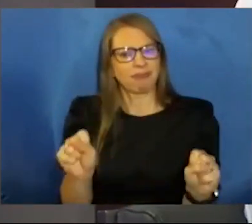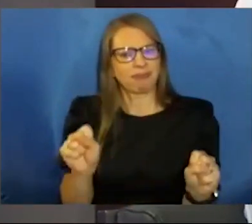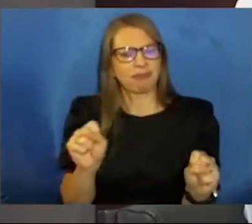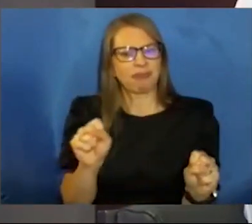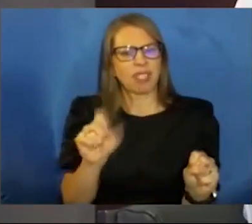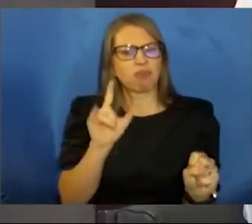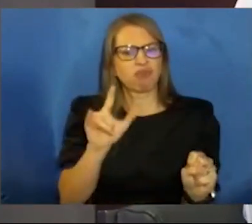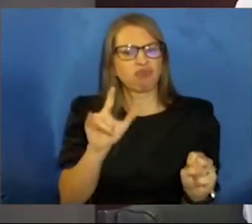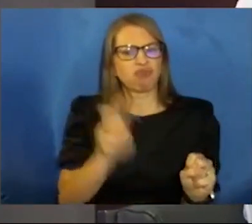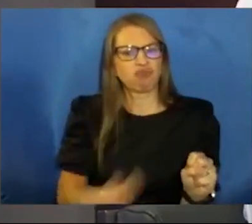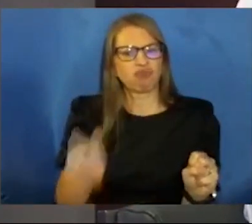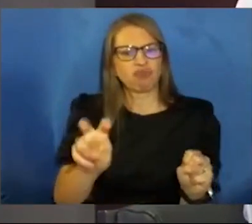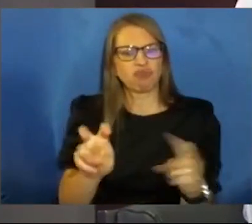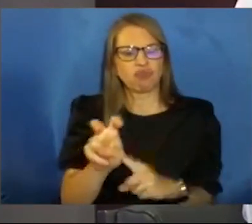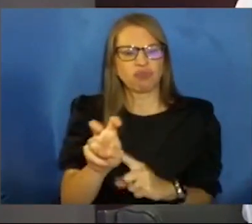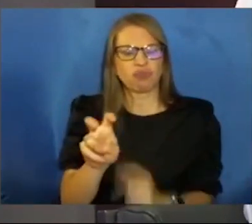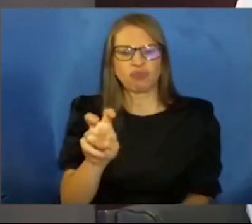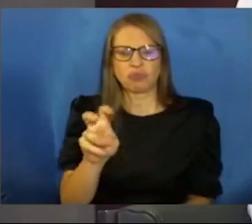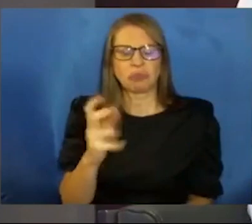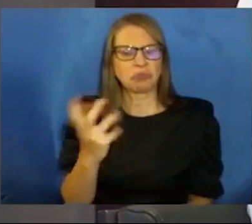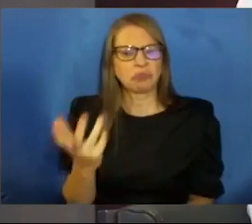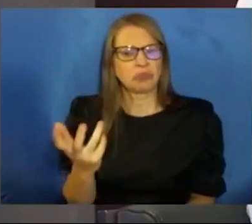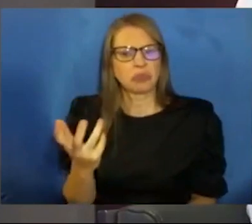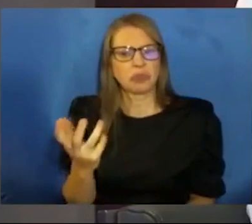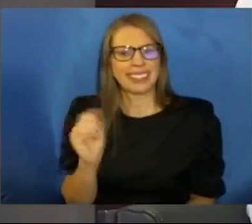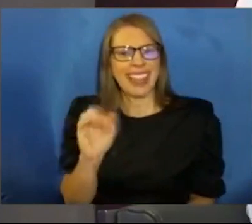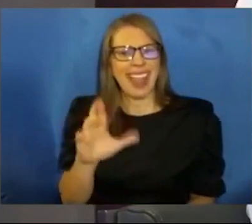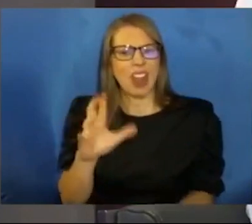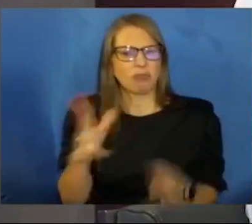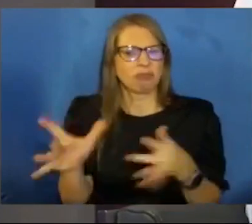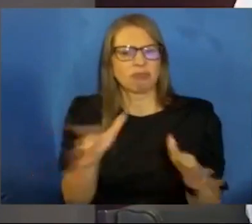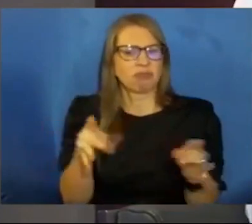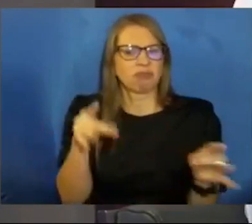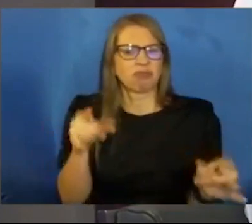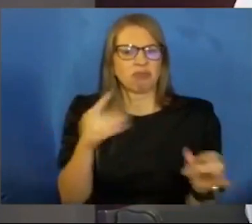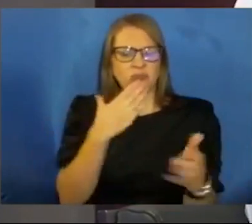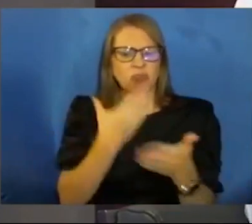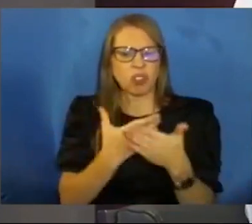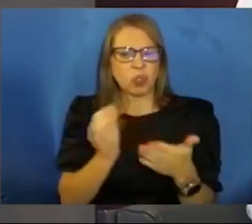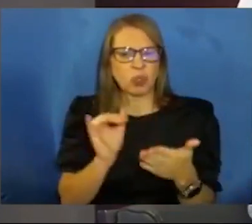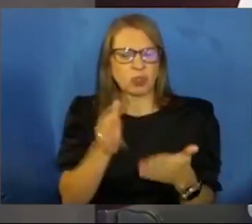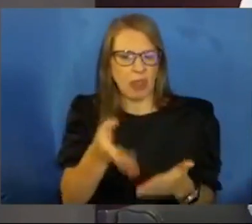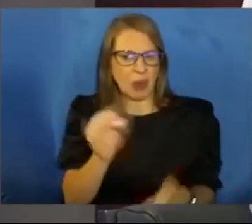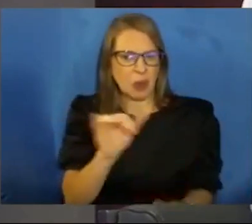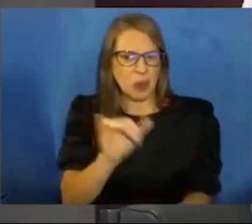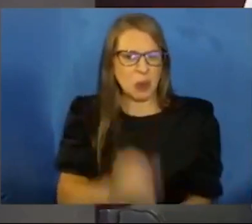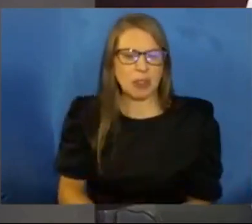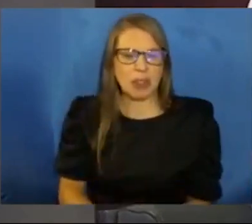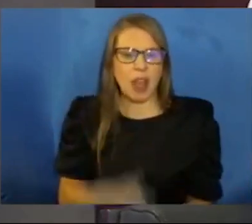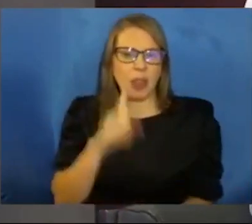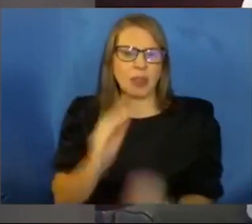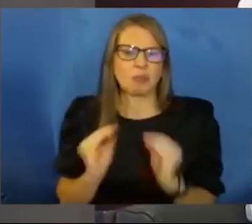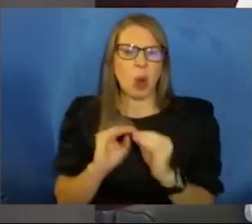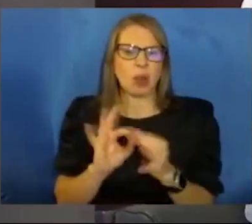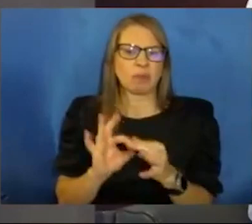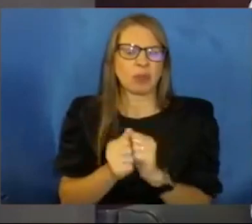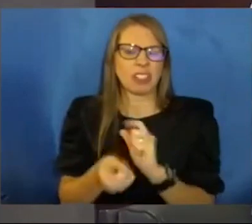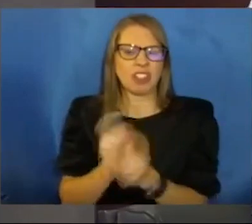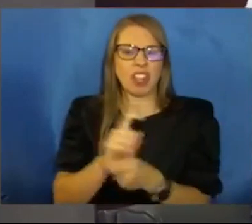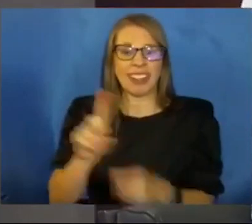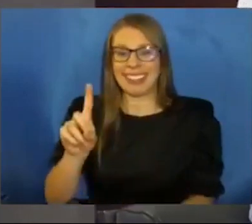I don't, my personal, and Dr. Hawkinson's weigh in, I don't think travel has had a big impact because that is being done very safely